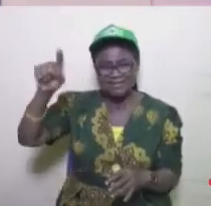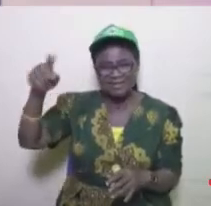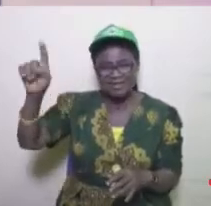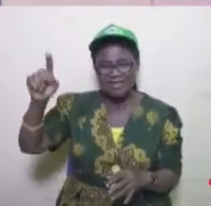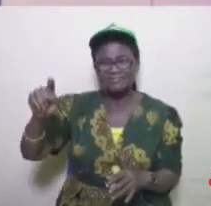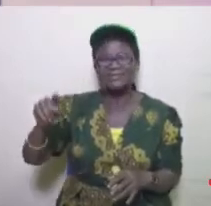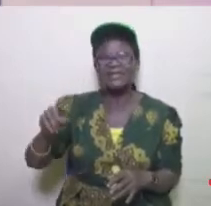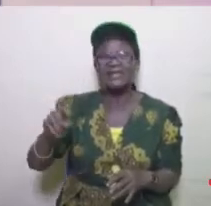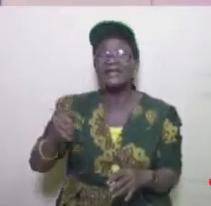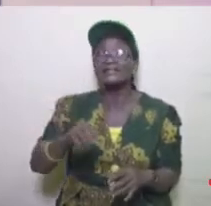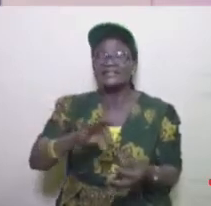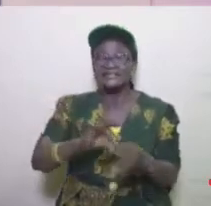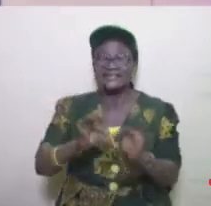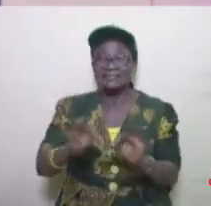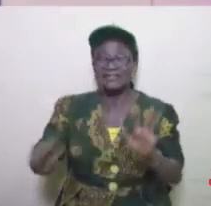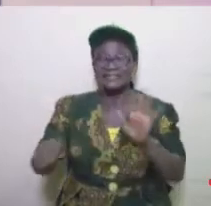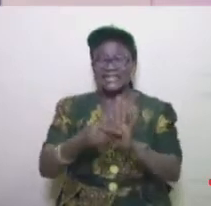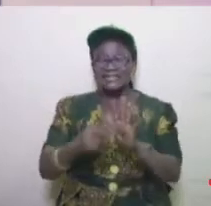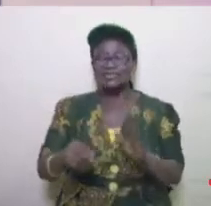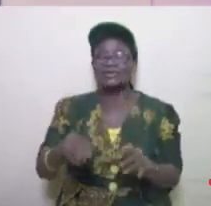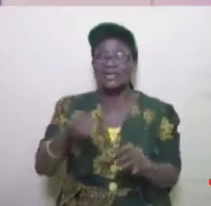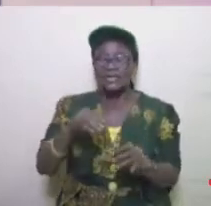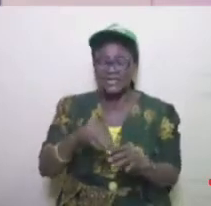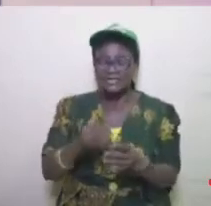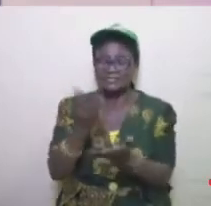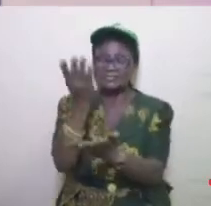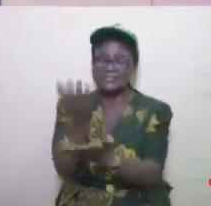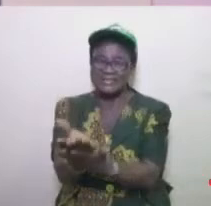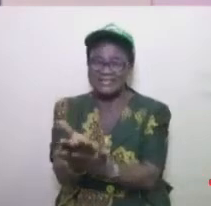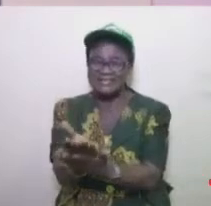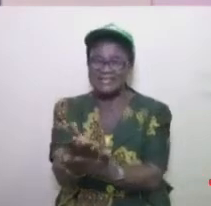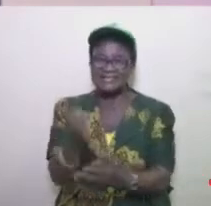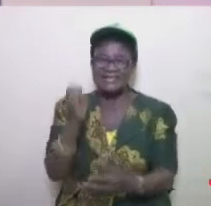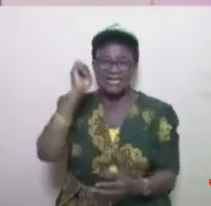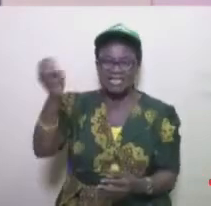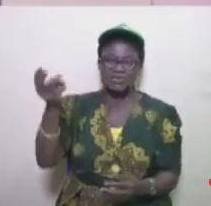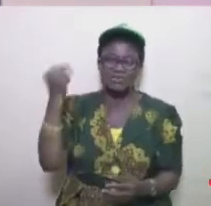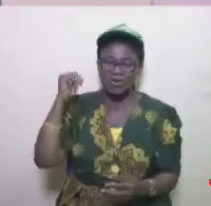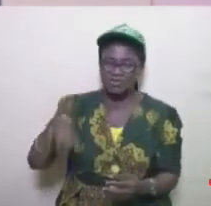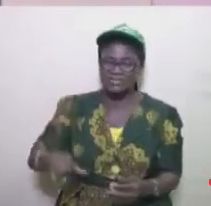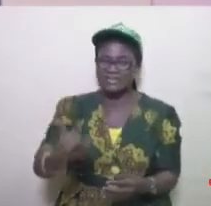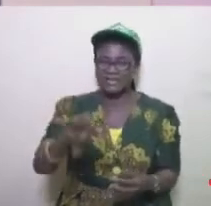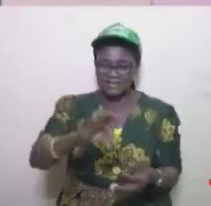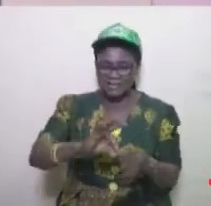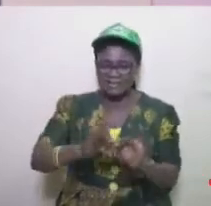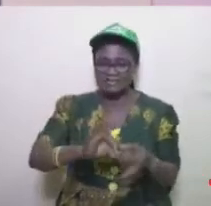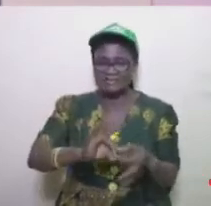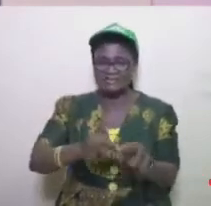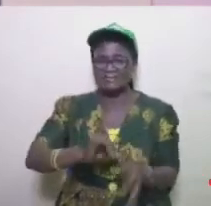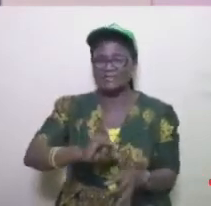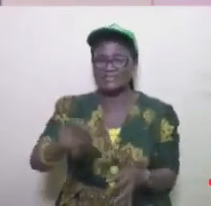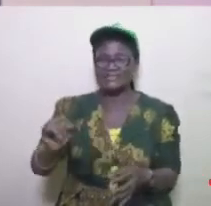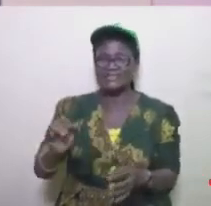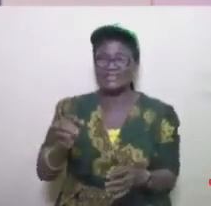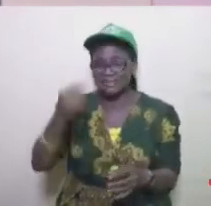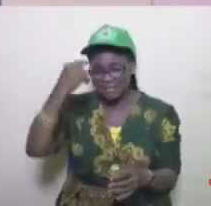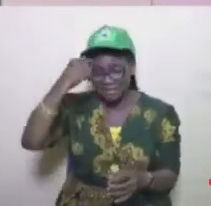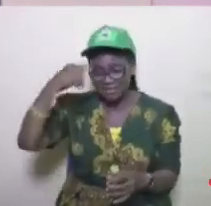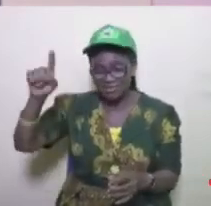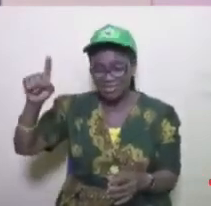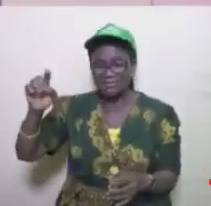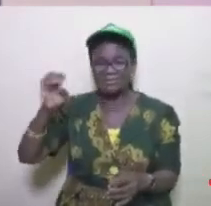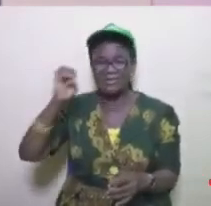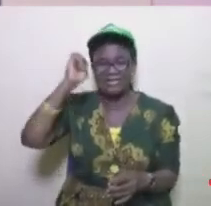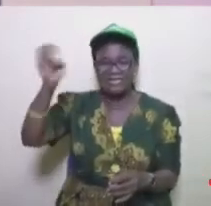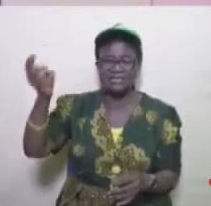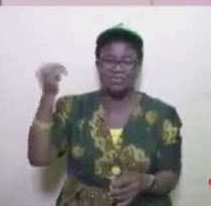interpretation. In the prison, he was still interpreting dreams. He was still using